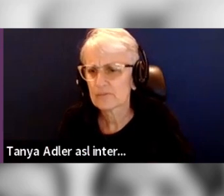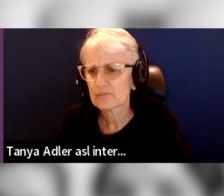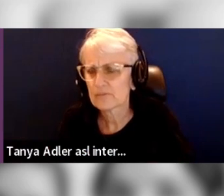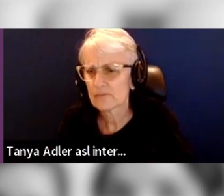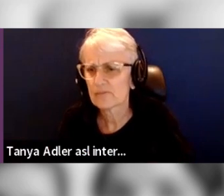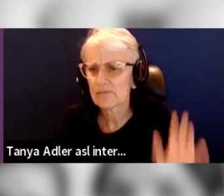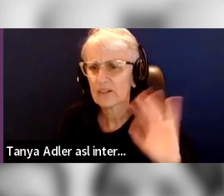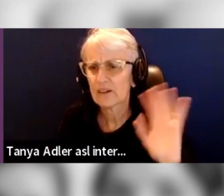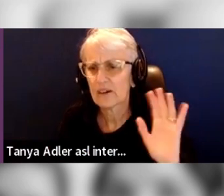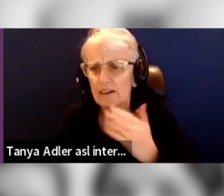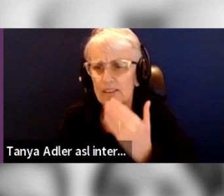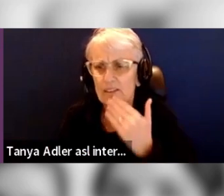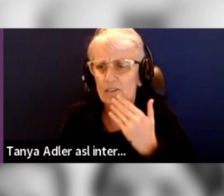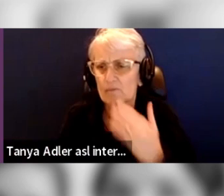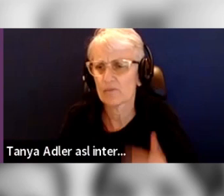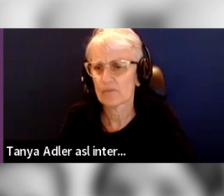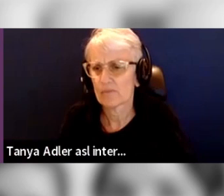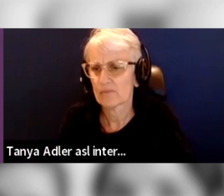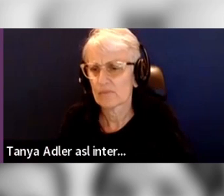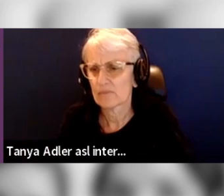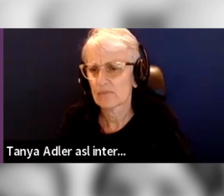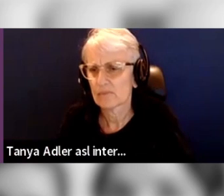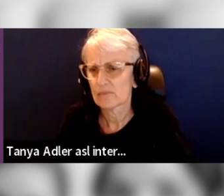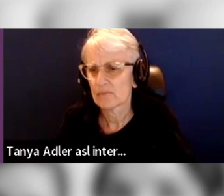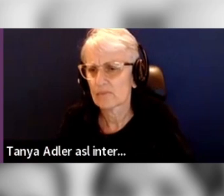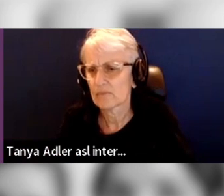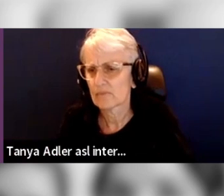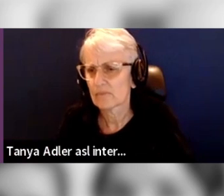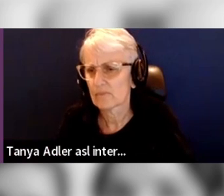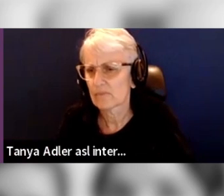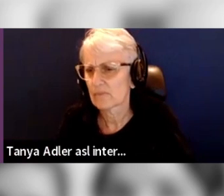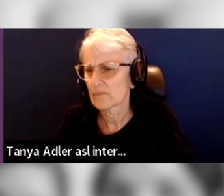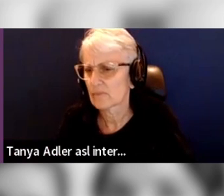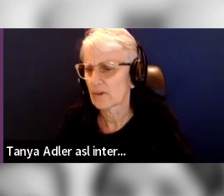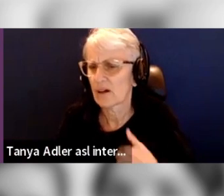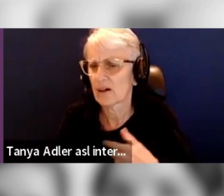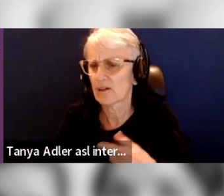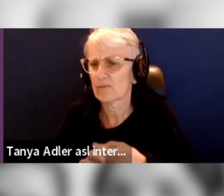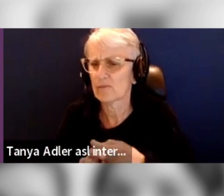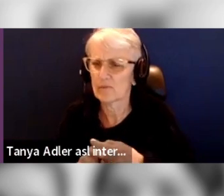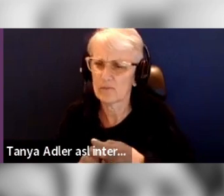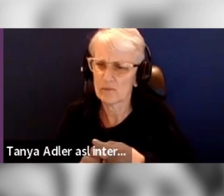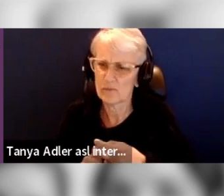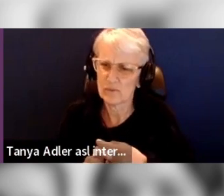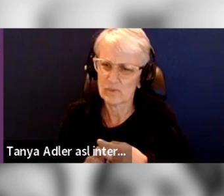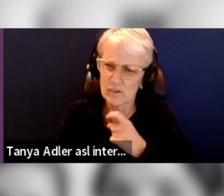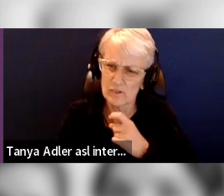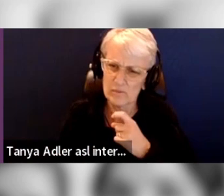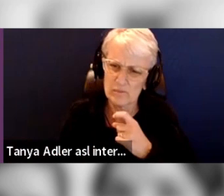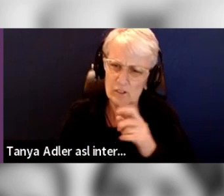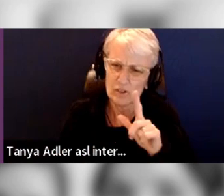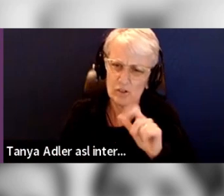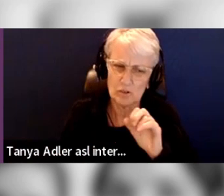Hey, hi guys. Thank you. I'm from Loop Parking, and it was like a great info session.